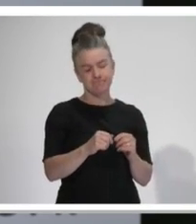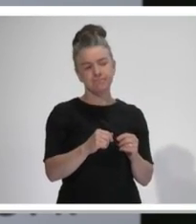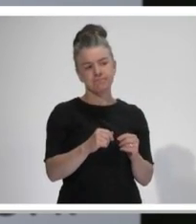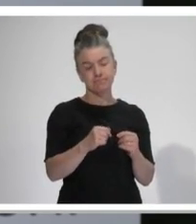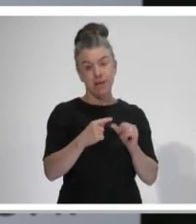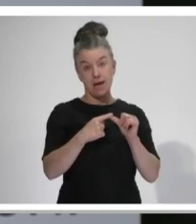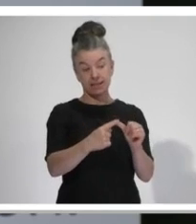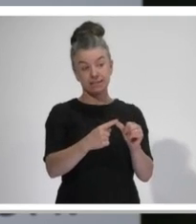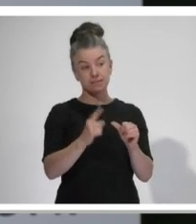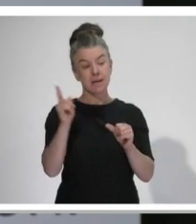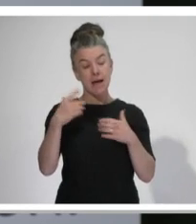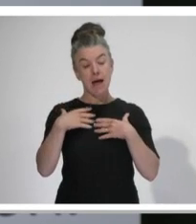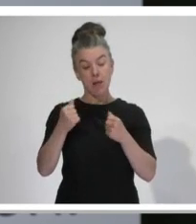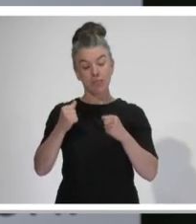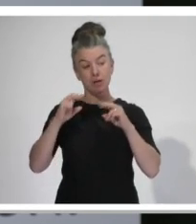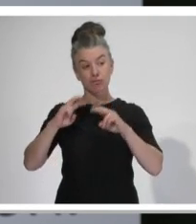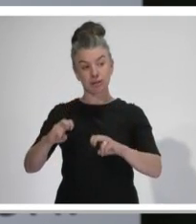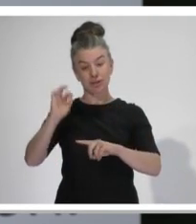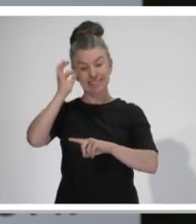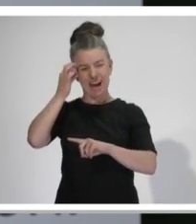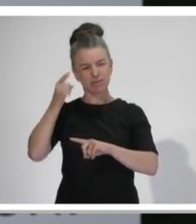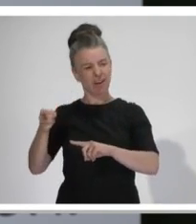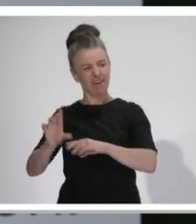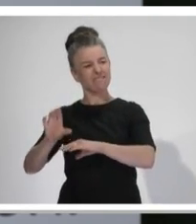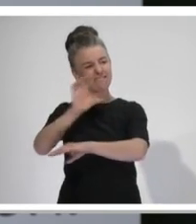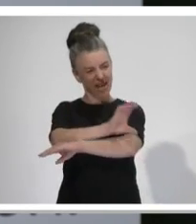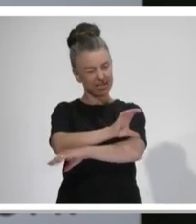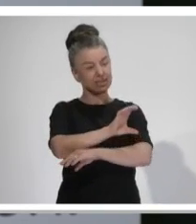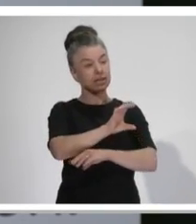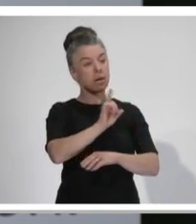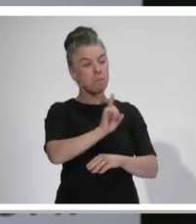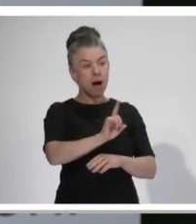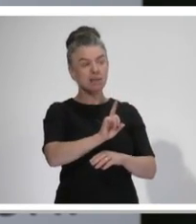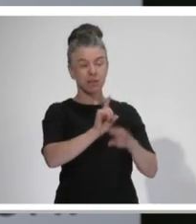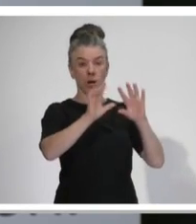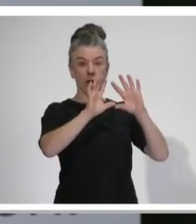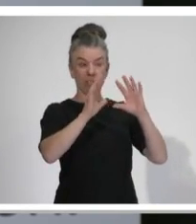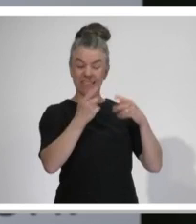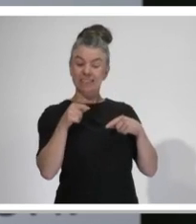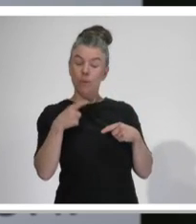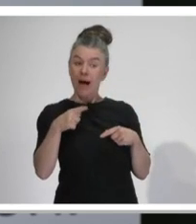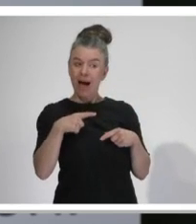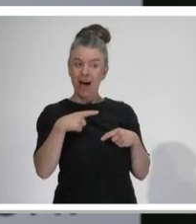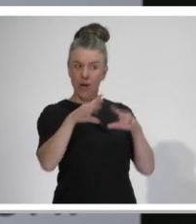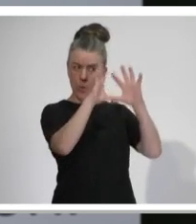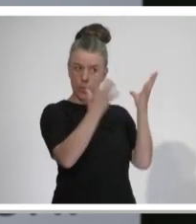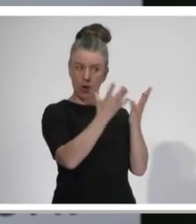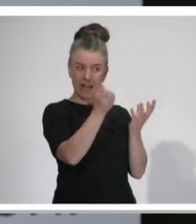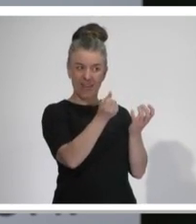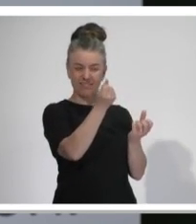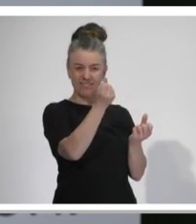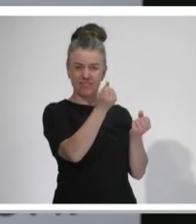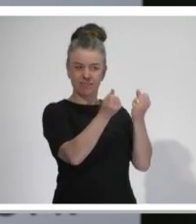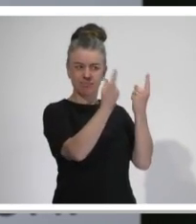because they've been involved with the funding of that. But I guess it's a reflection of the worldwide interest that there is, and New Zealand